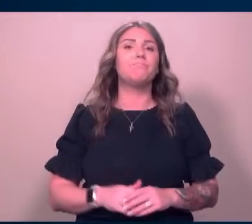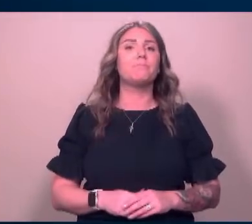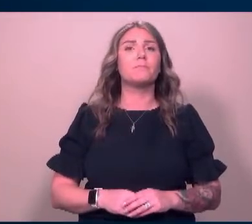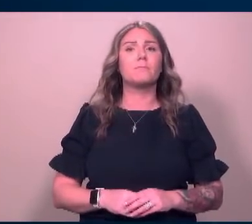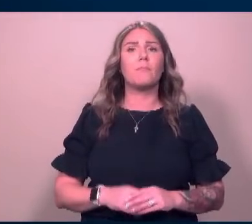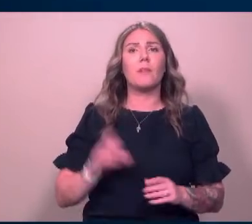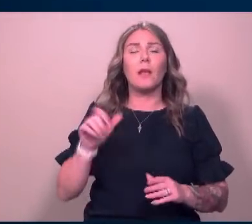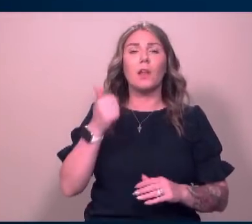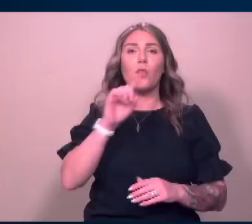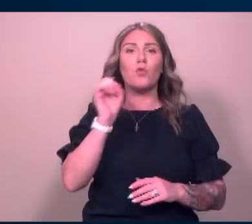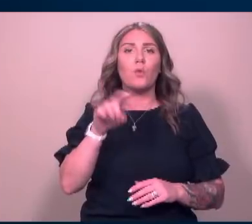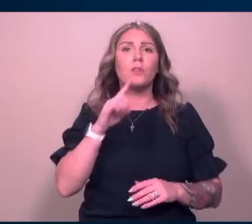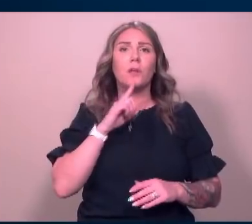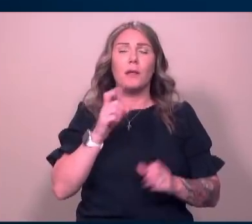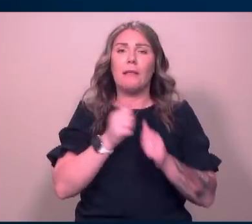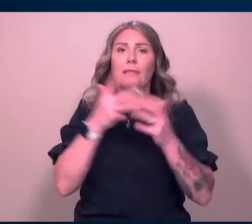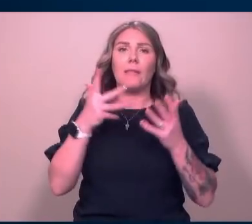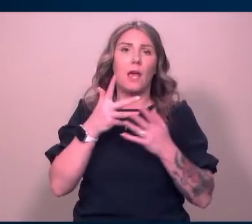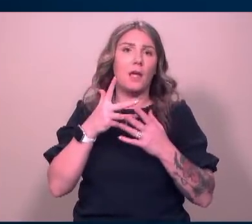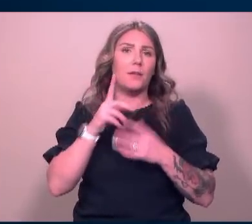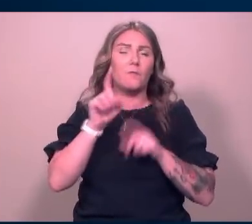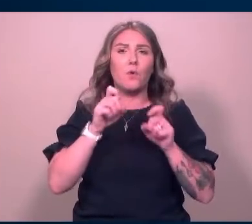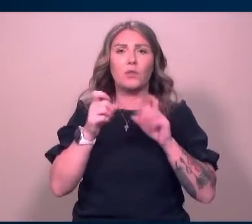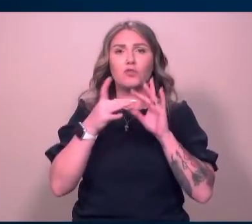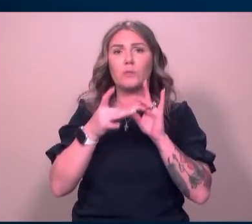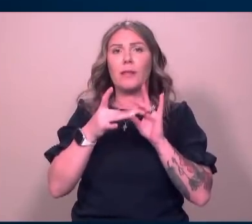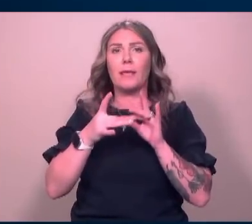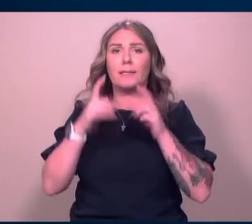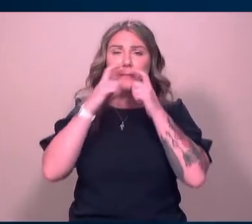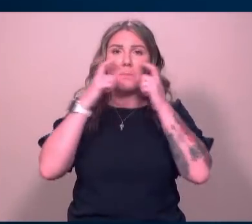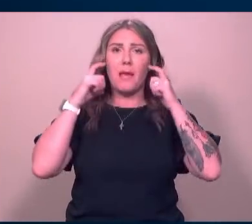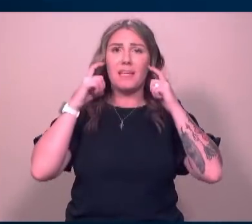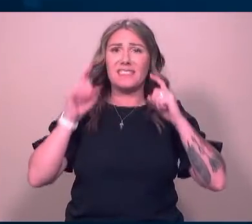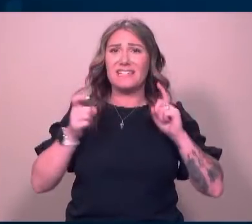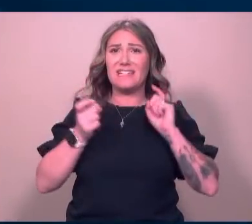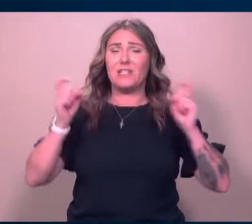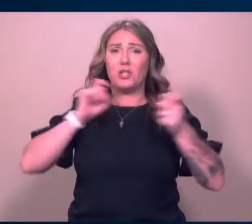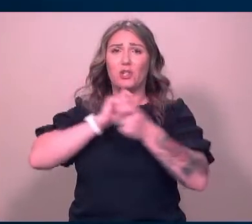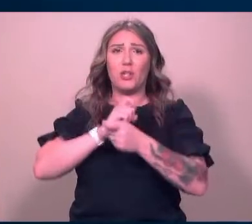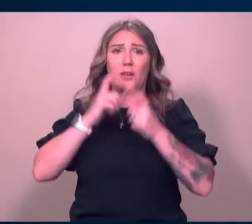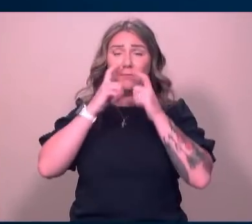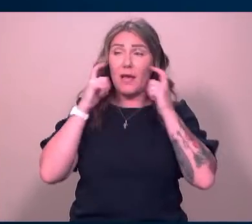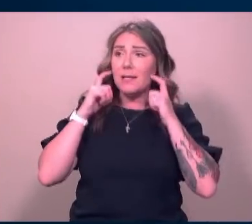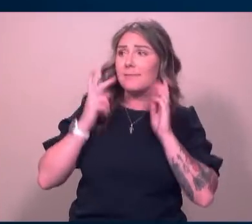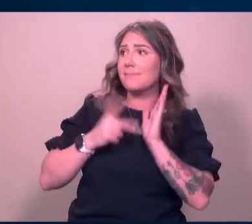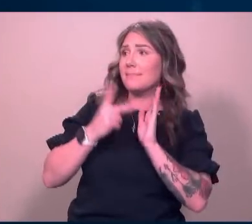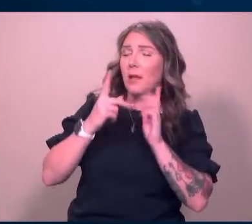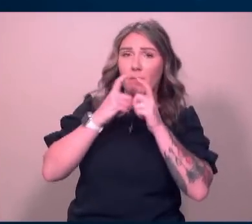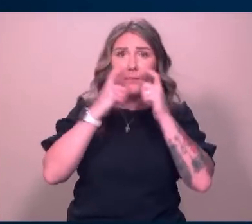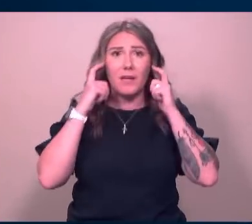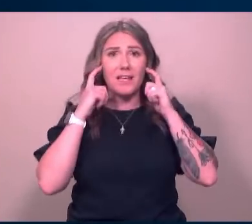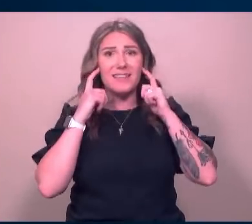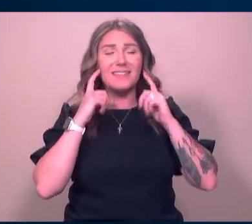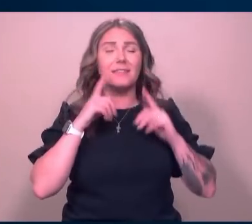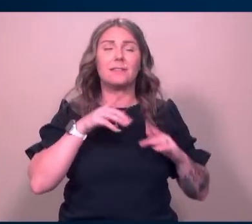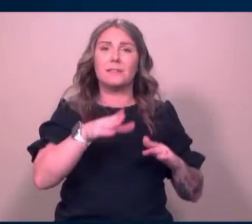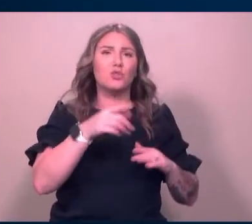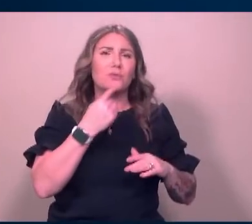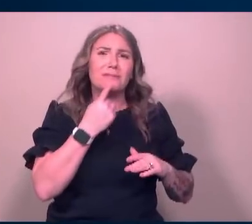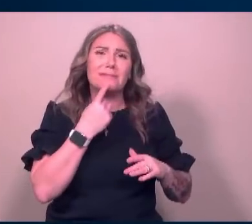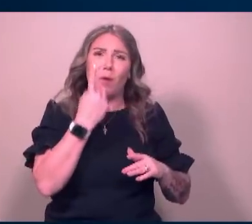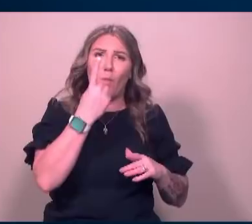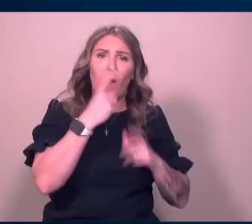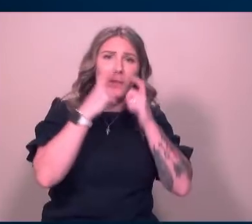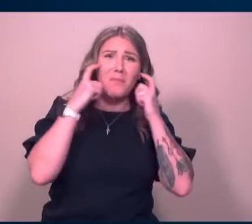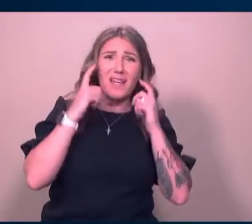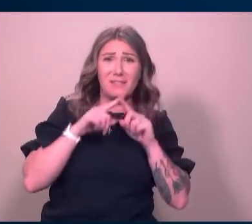right. A lot of questions about masking. Do we need to be changing masking? doubling masking. I know, Dr. Hawken, you say just wear one mask, Yeah. but people are